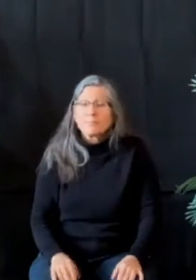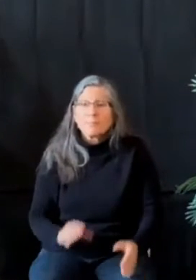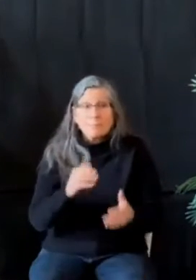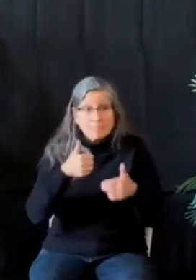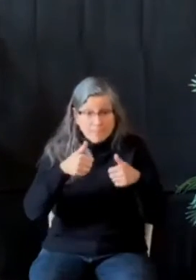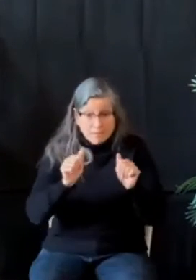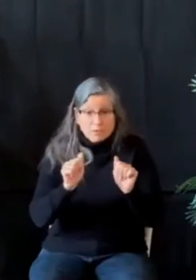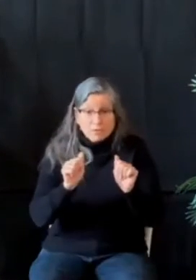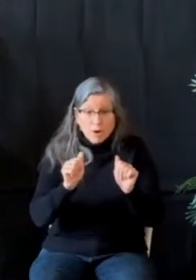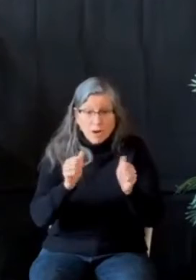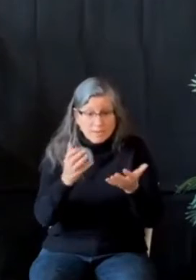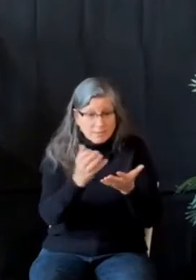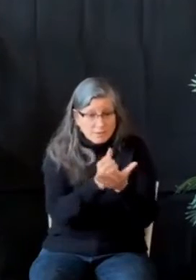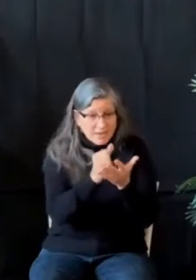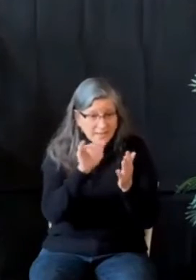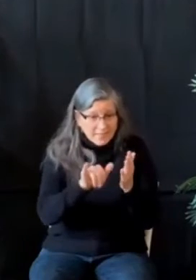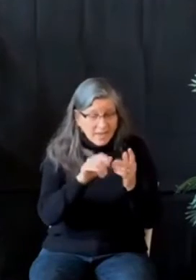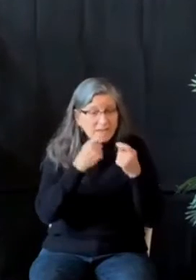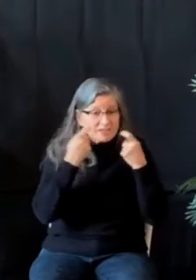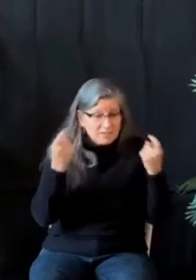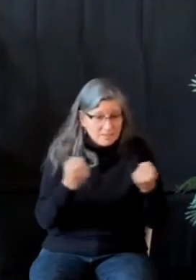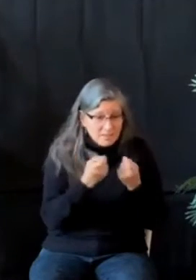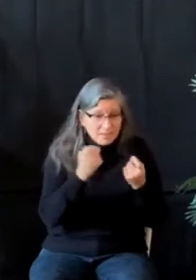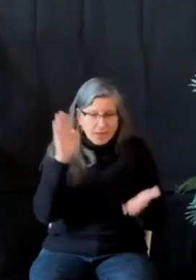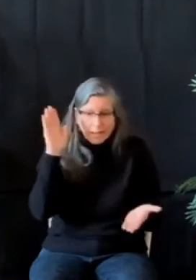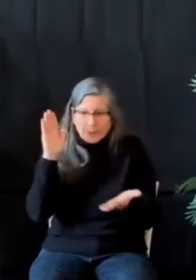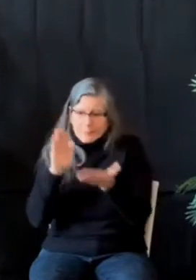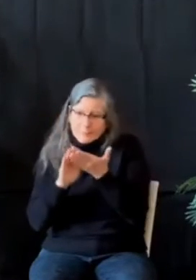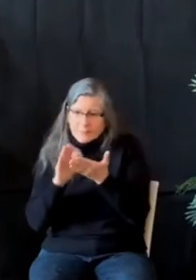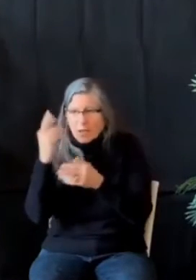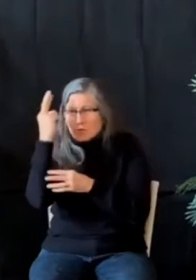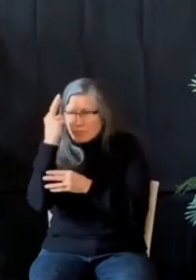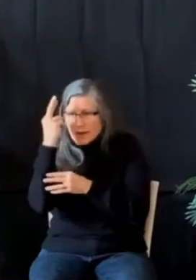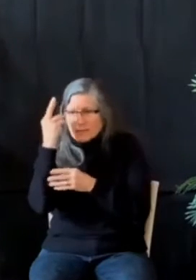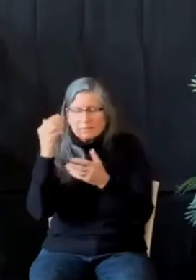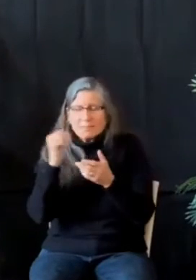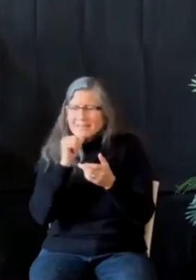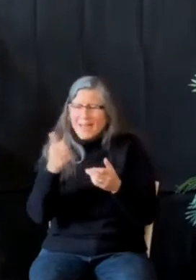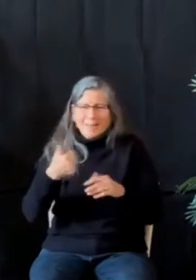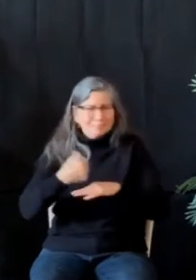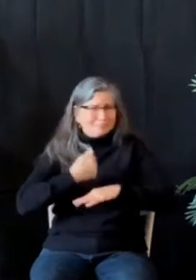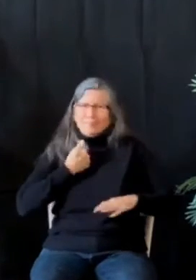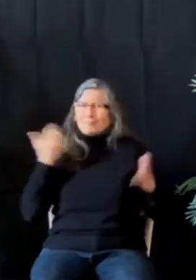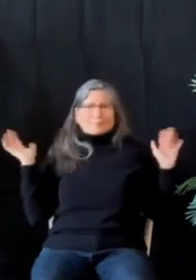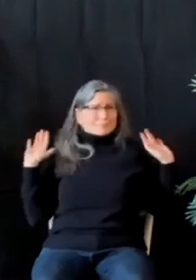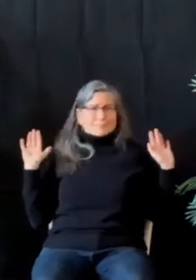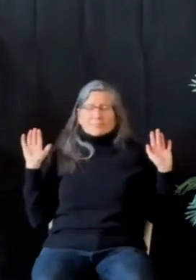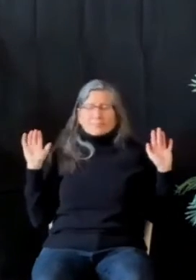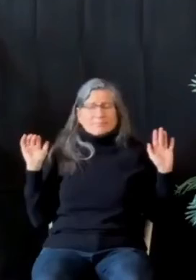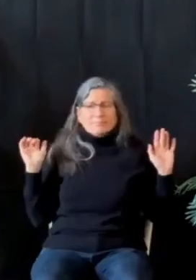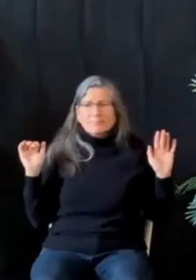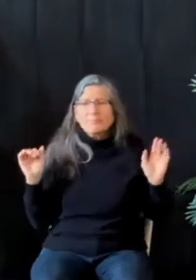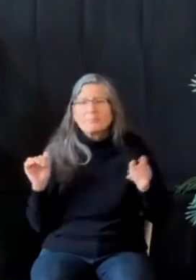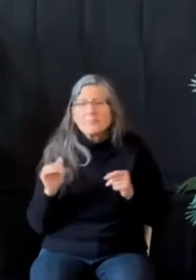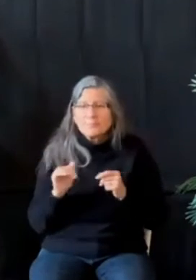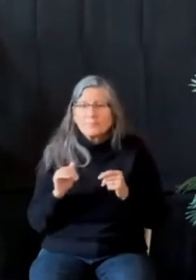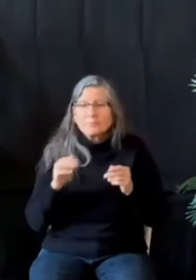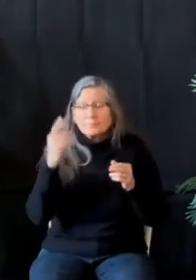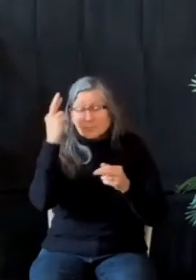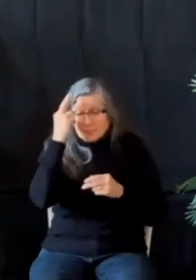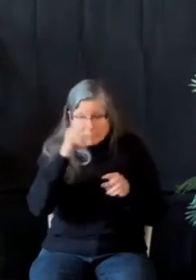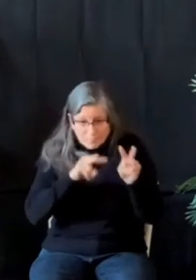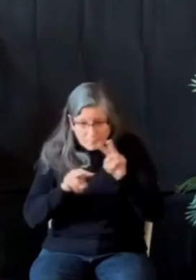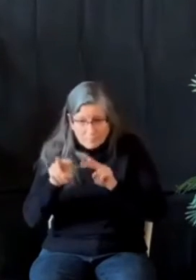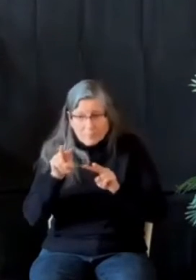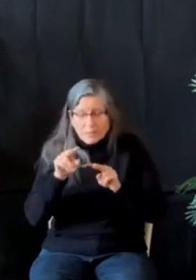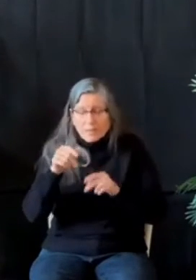You try and take sin and minimize it. We rationalize it. It's not my fault. And so we look at it and we rationalize